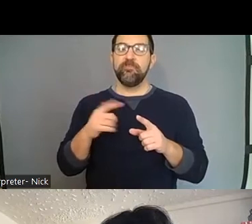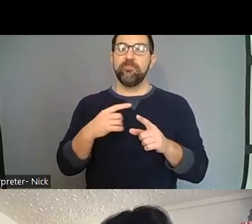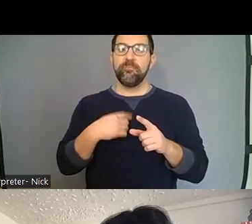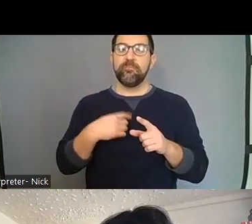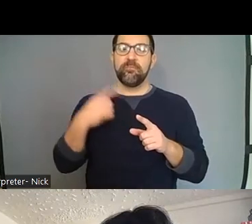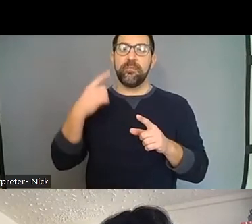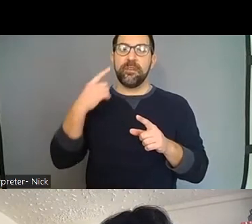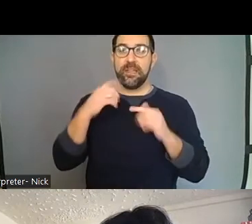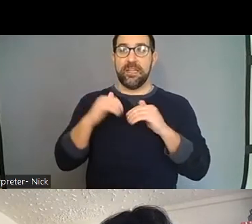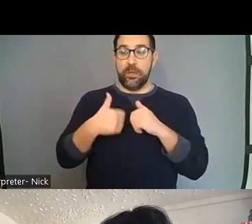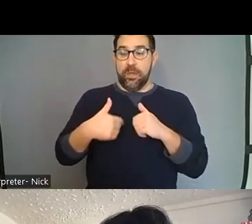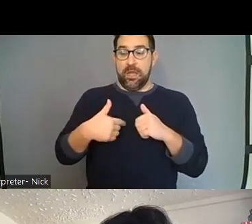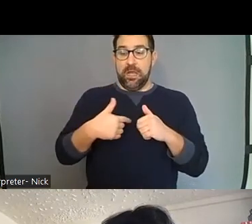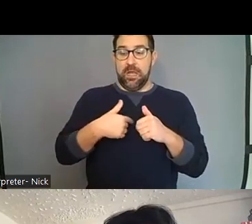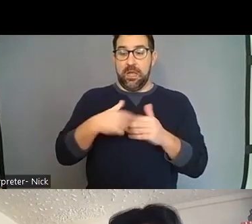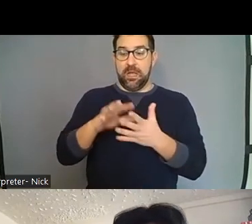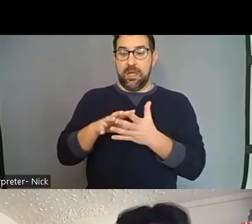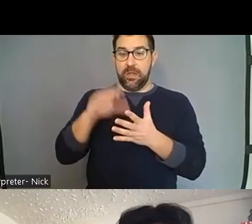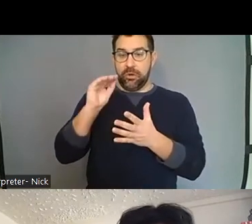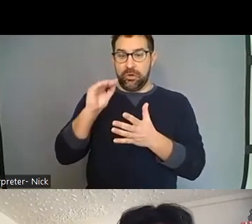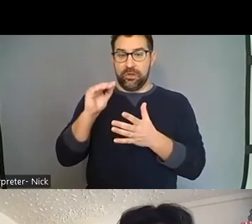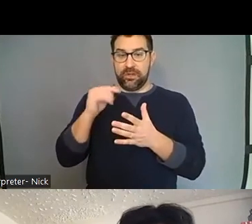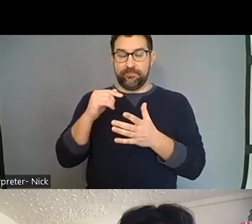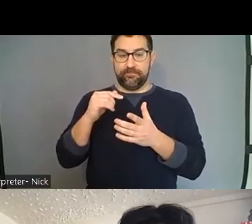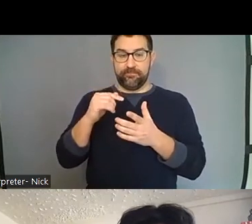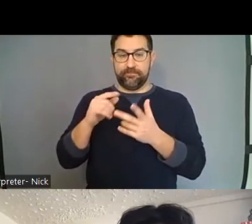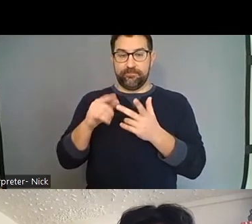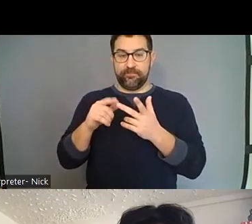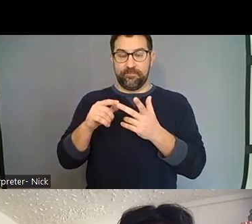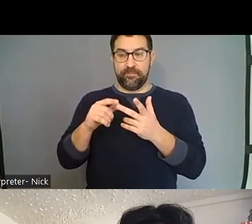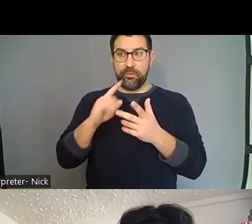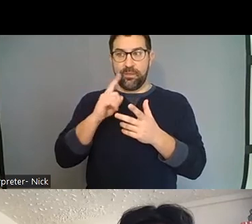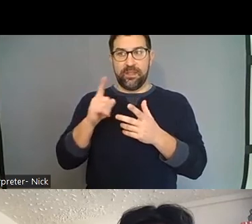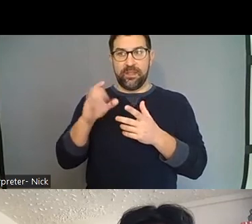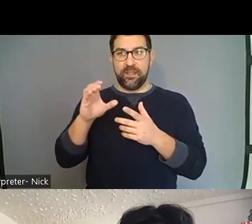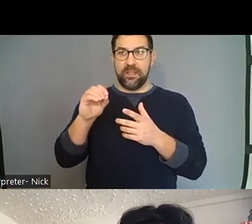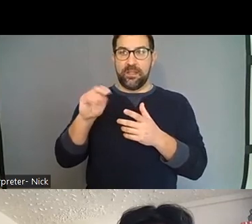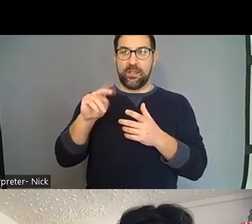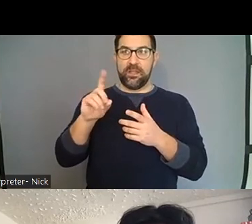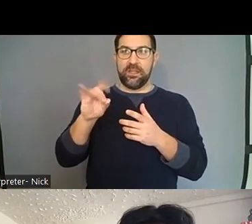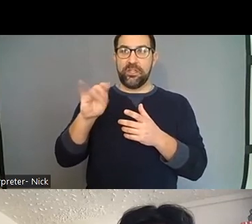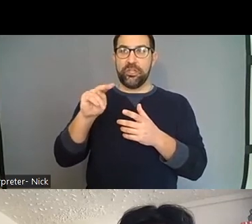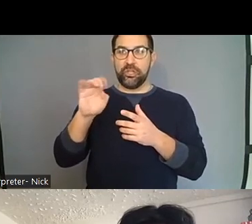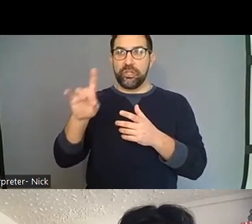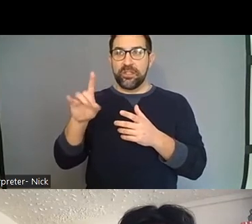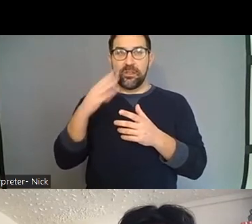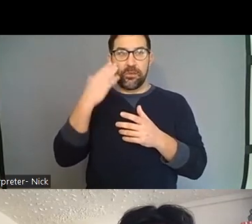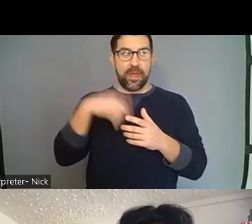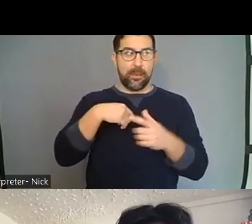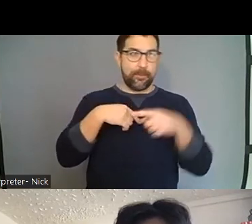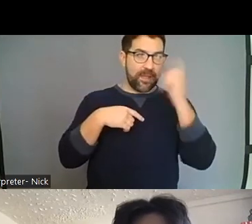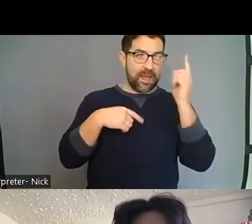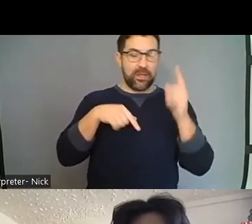how I learned. I also think that just being a Black queer young person in